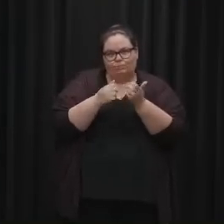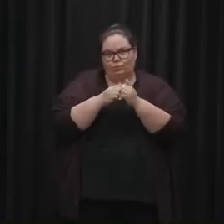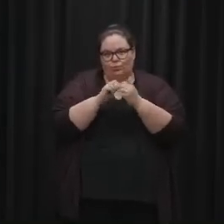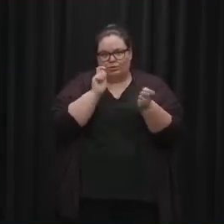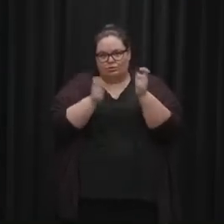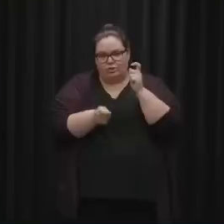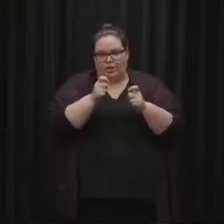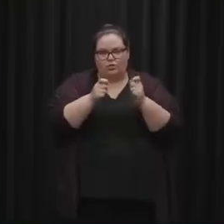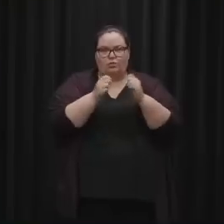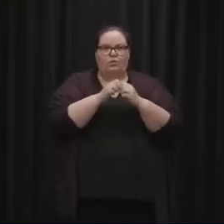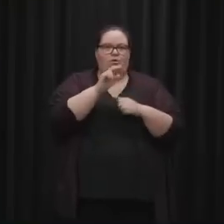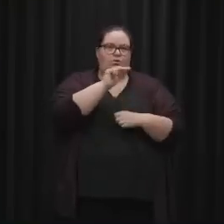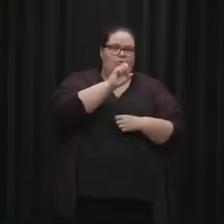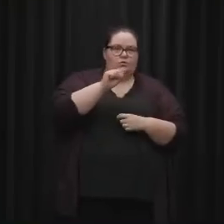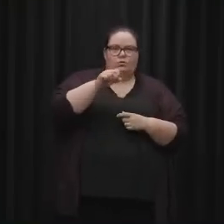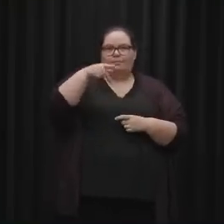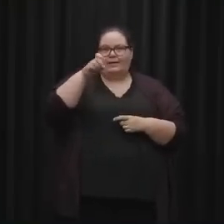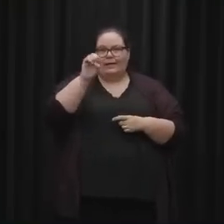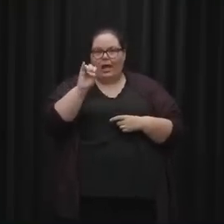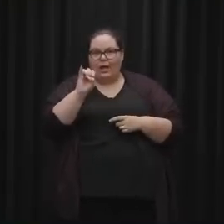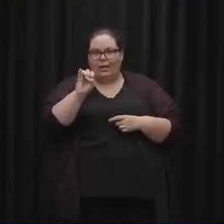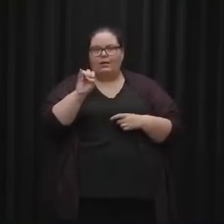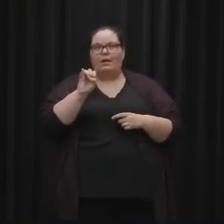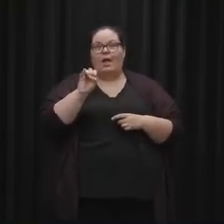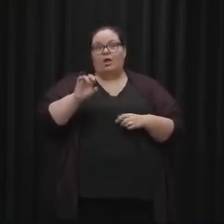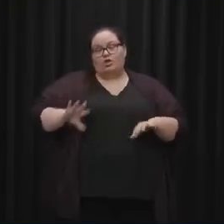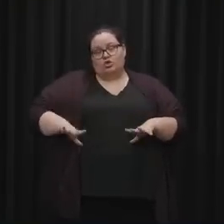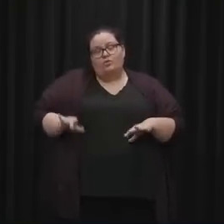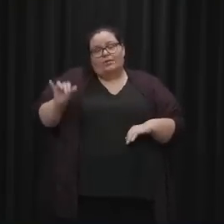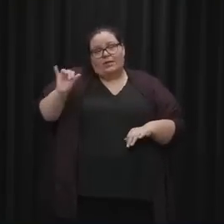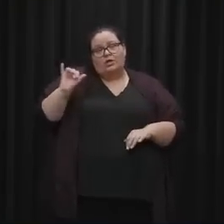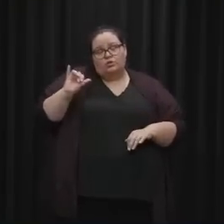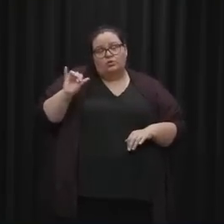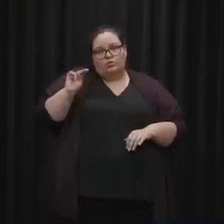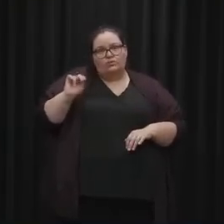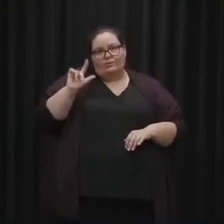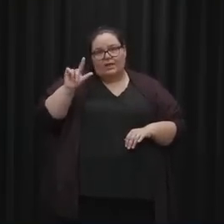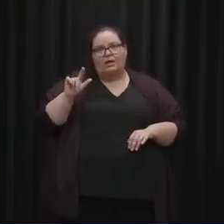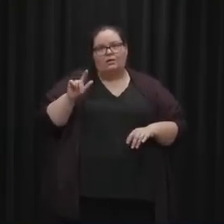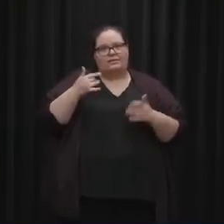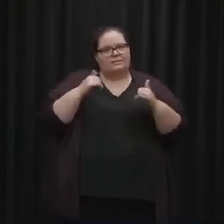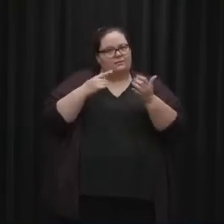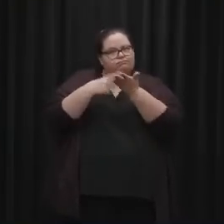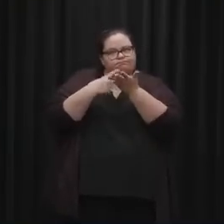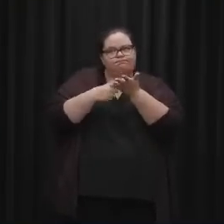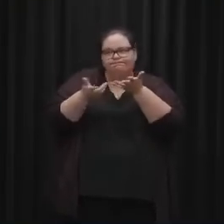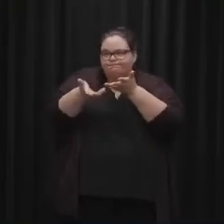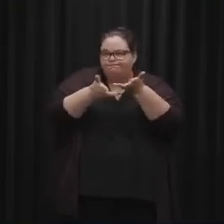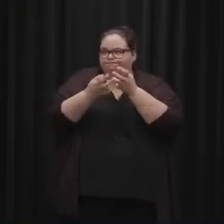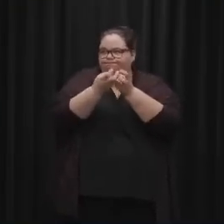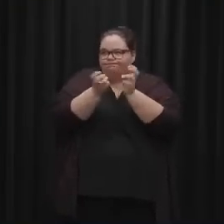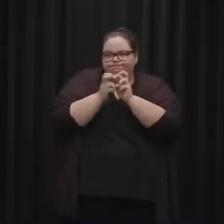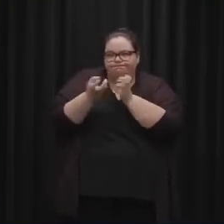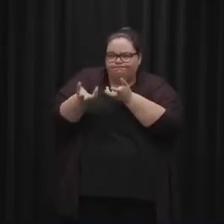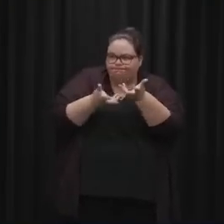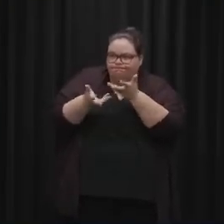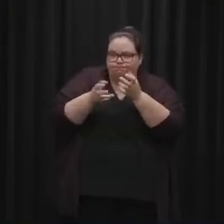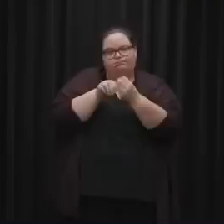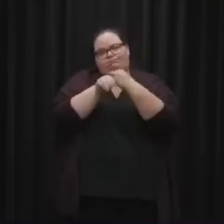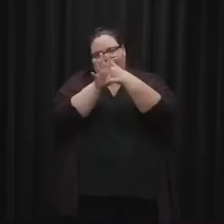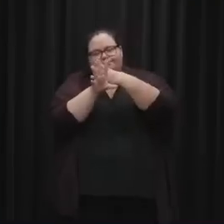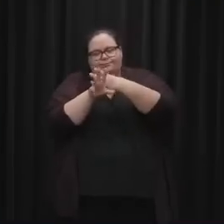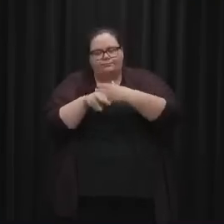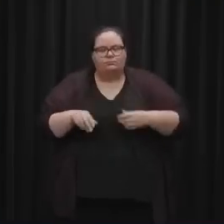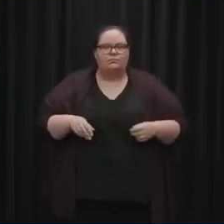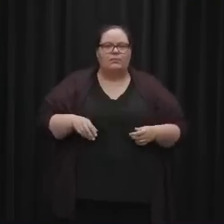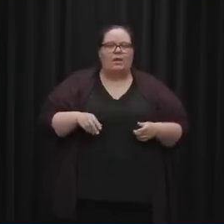these changes with my colleagues in Nova Scotia, Prince Edward Island, and Newfoundland, and we will continue to have these discussions in the coming days.